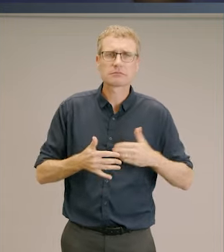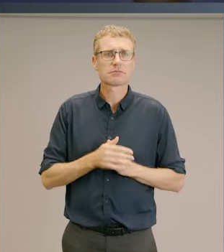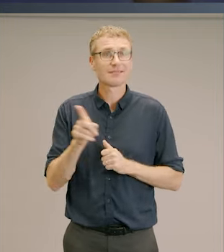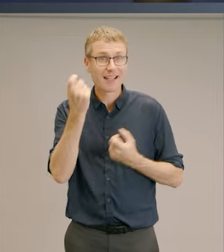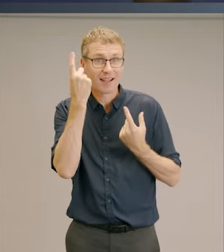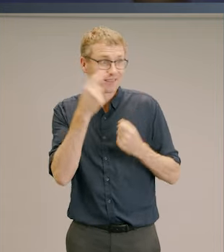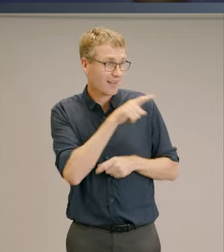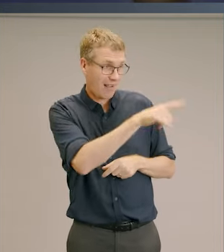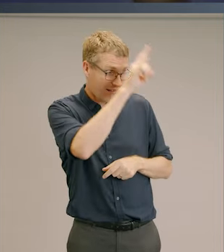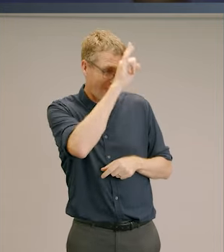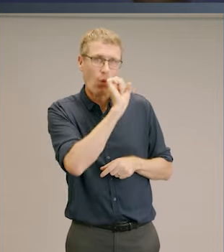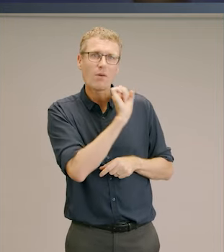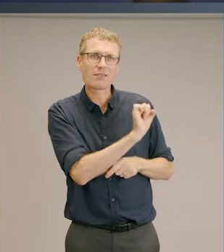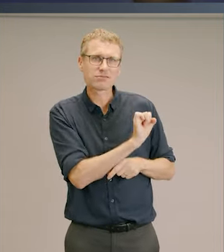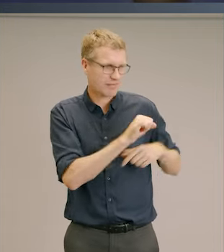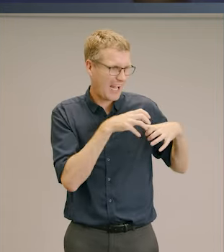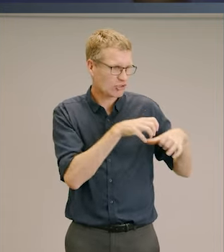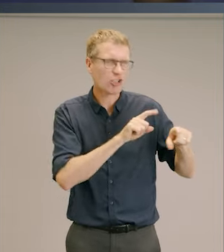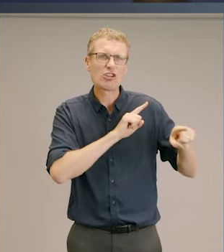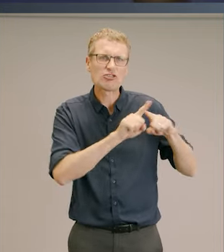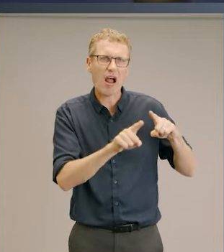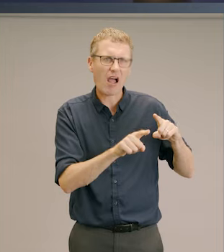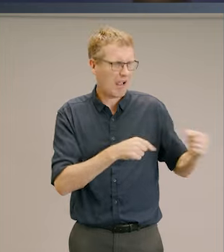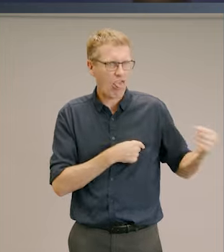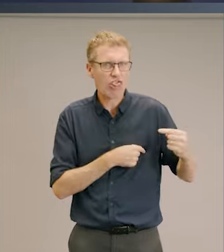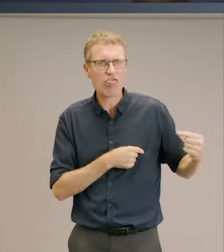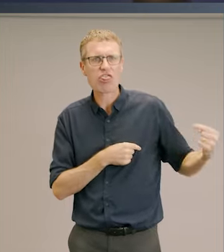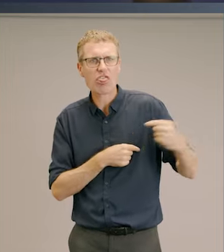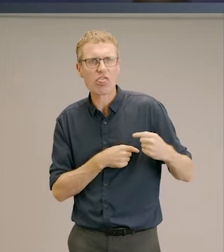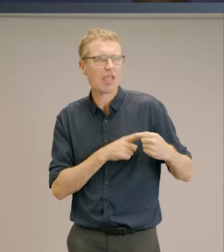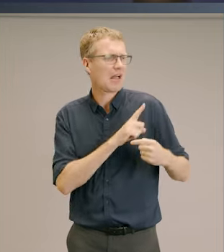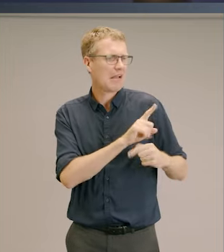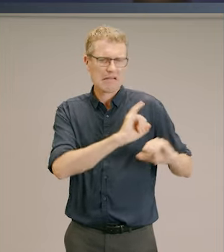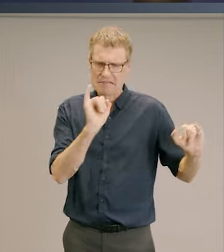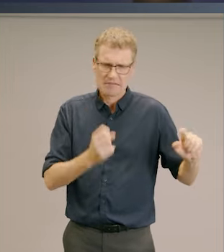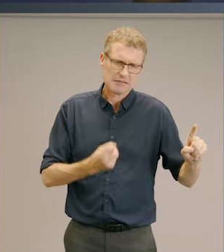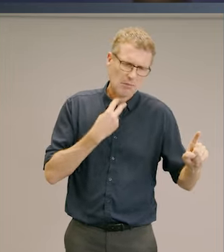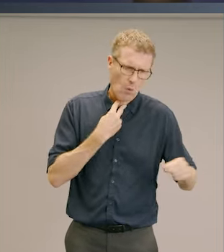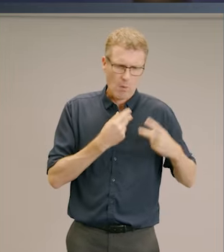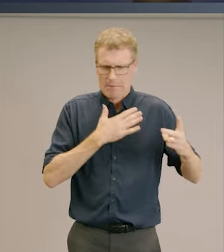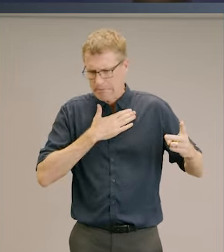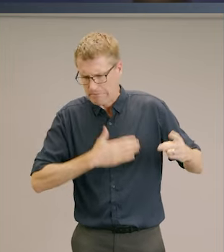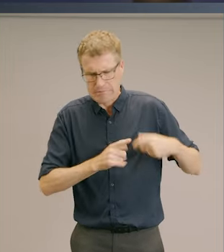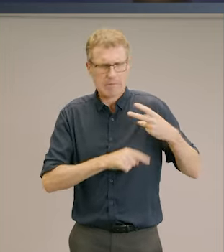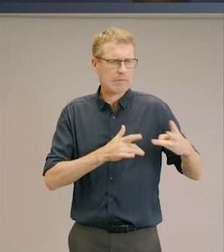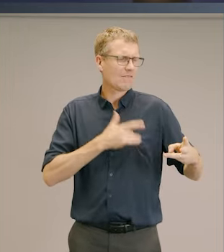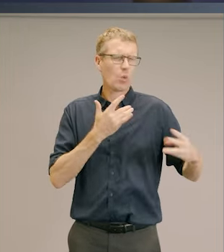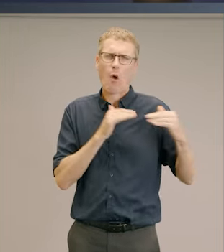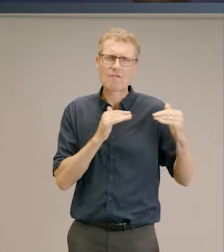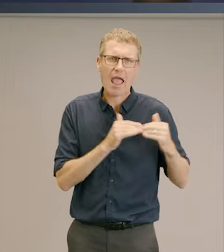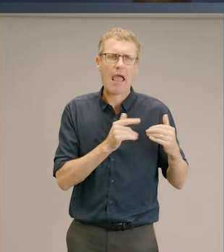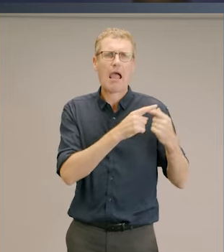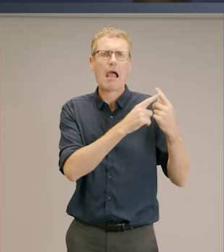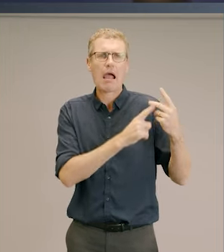pain. He understands the work of the enemy and the crushing frustration, disappointment, and